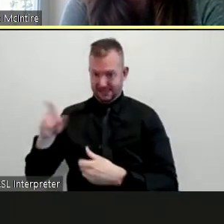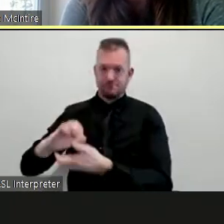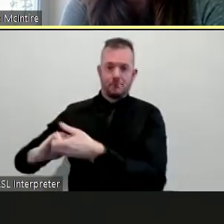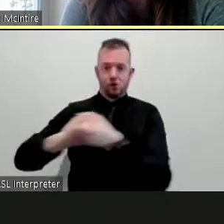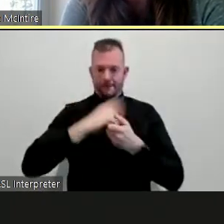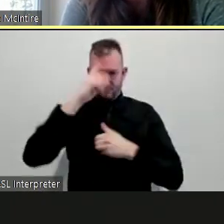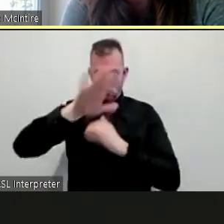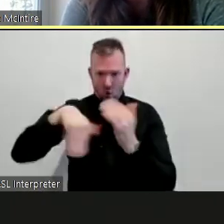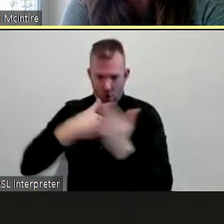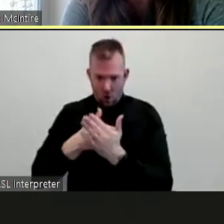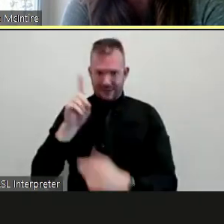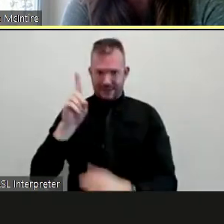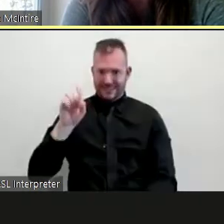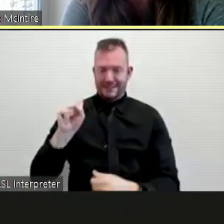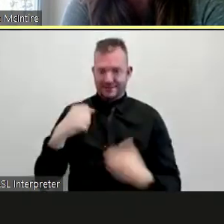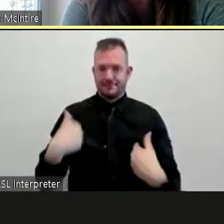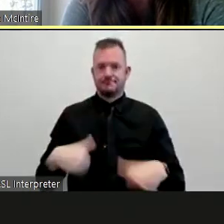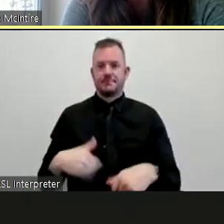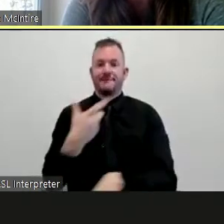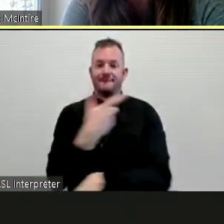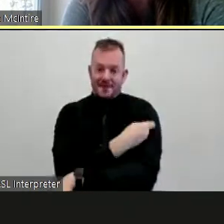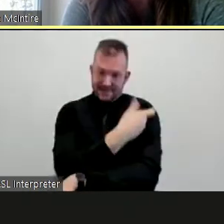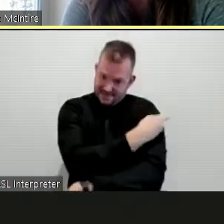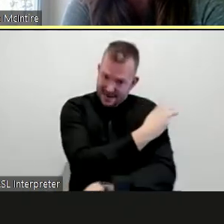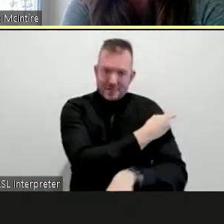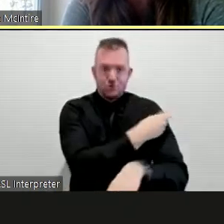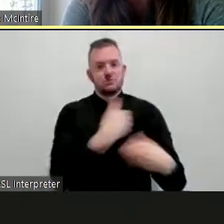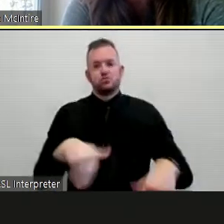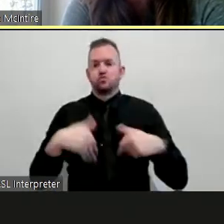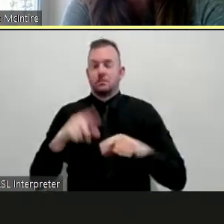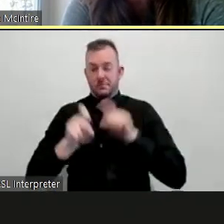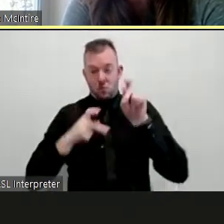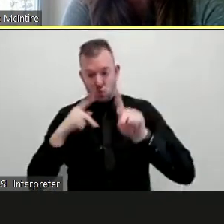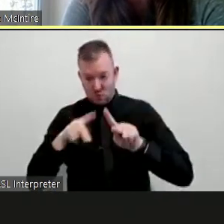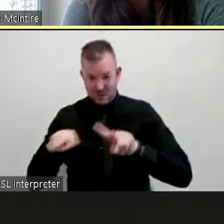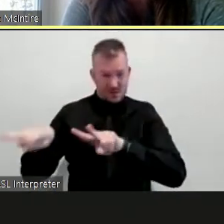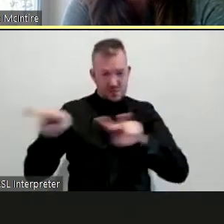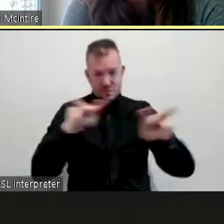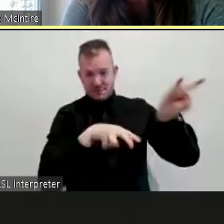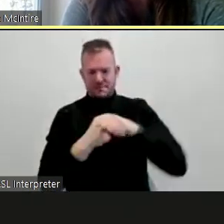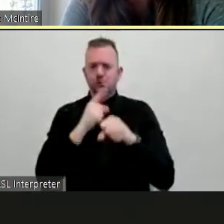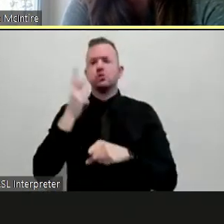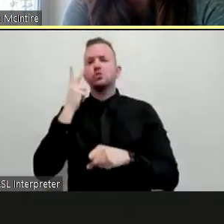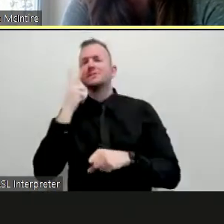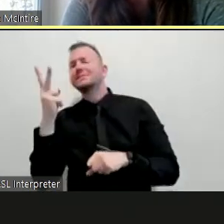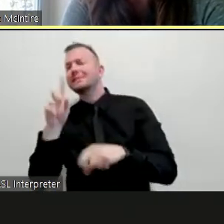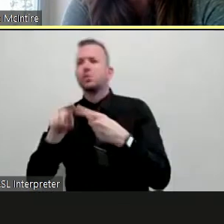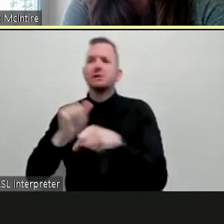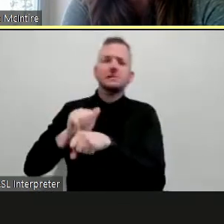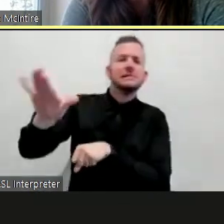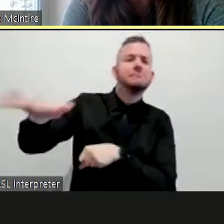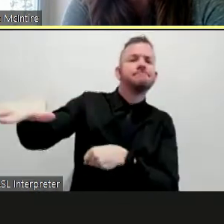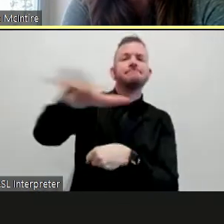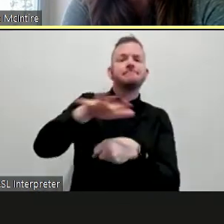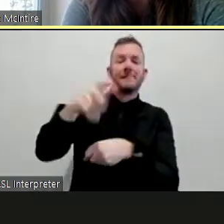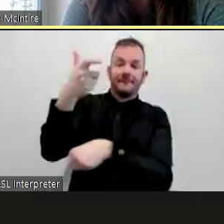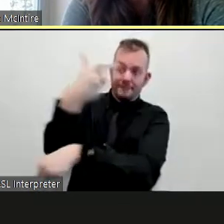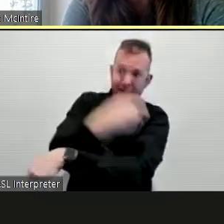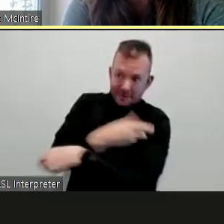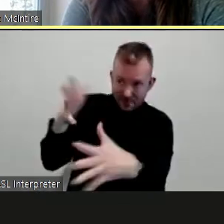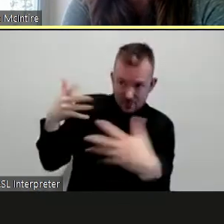into arms across the state. We are staying in tune with how national vaccine supply may increase in the coming weeks,